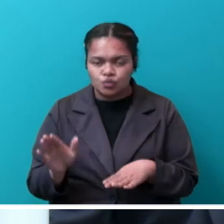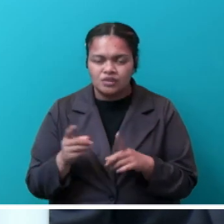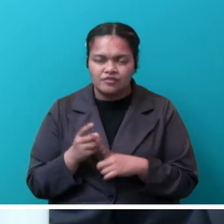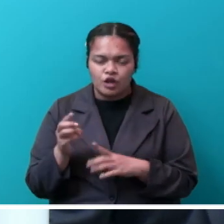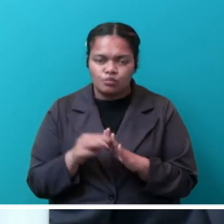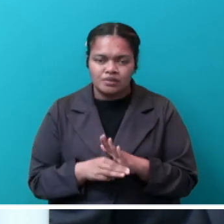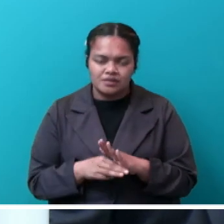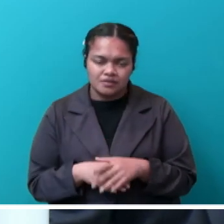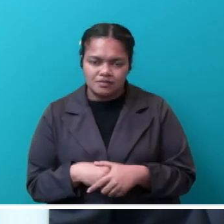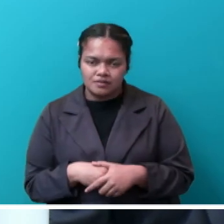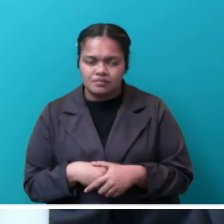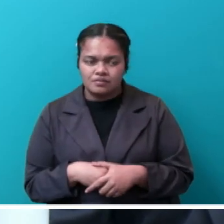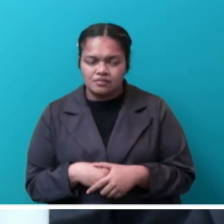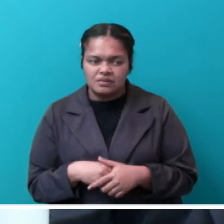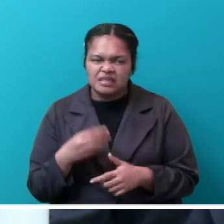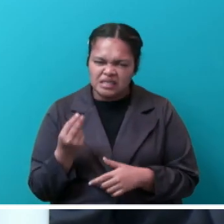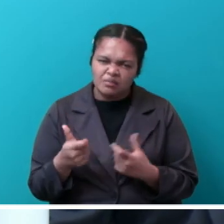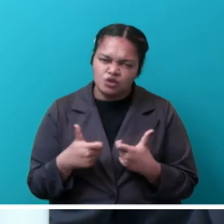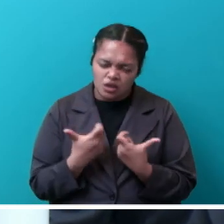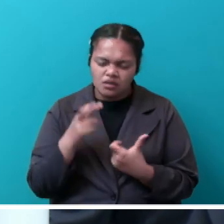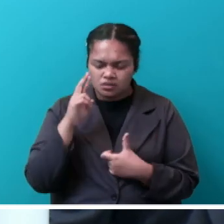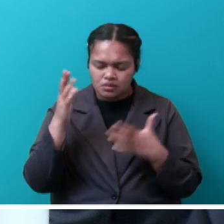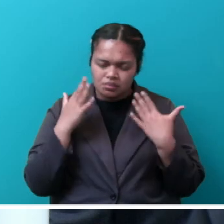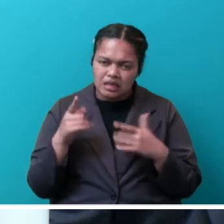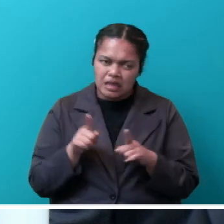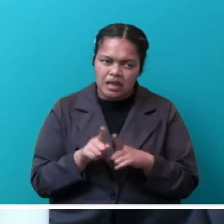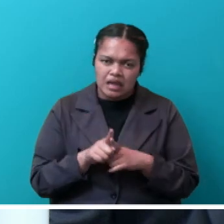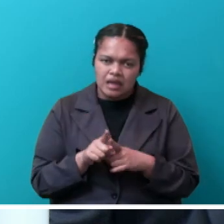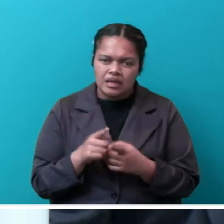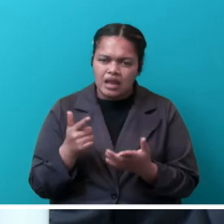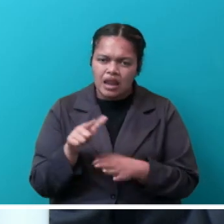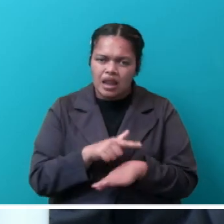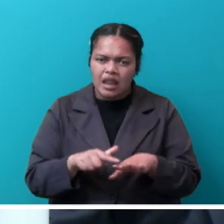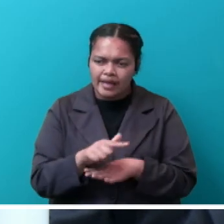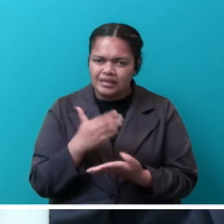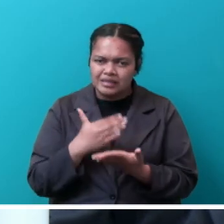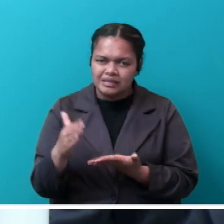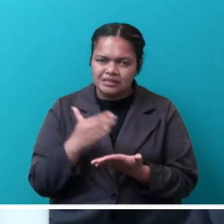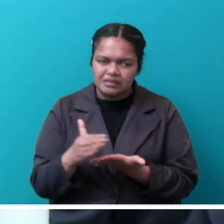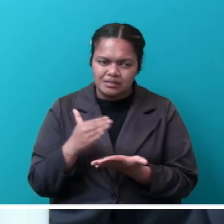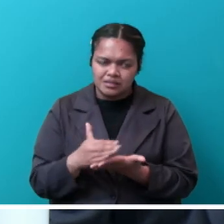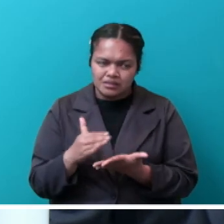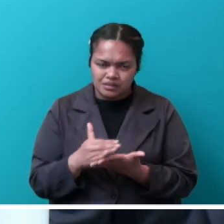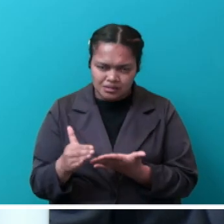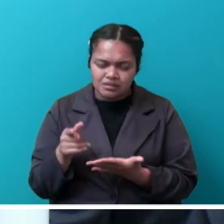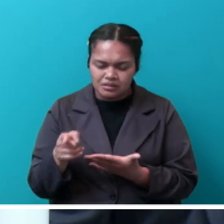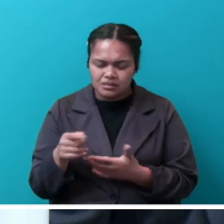developments. Only some challenges, Mr. Speaker, sir, such as land leases and creek diversion that are yet to